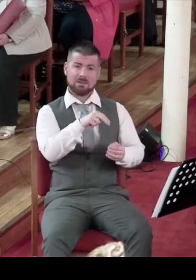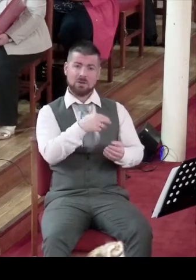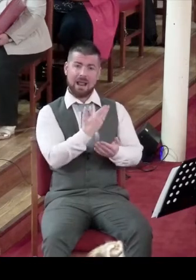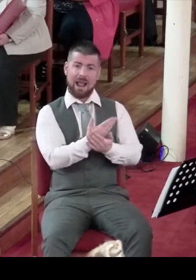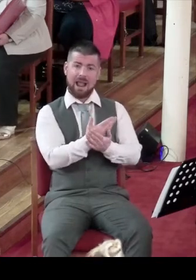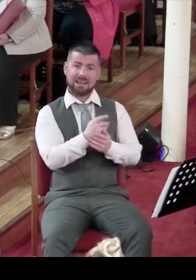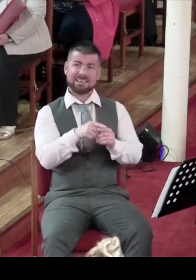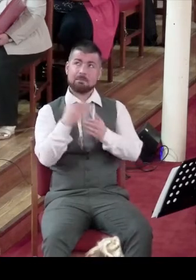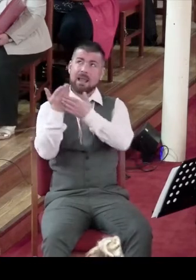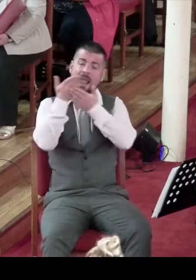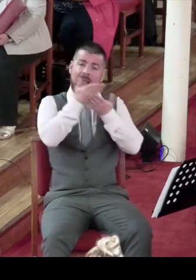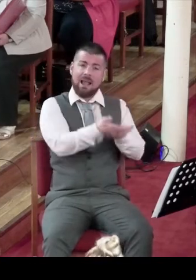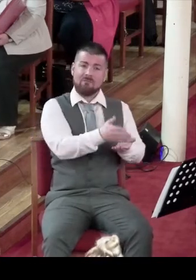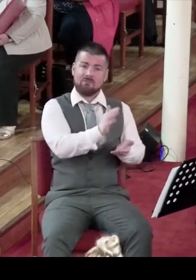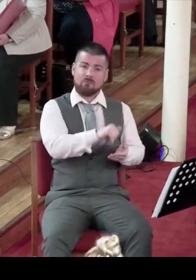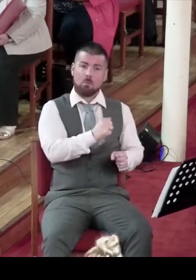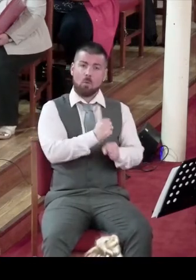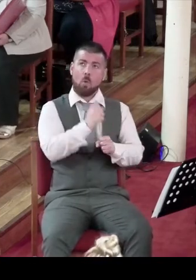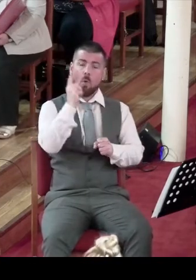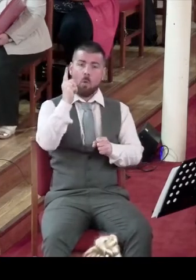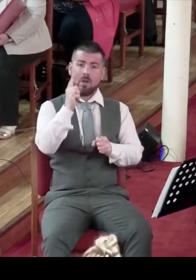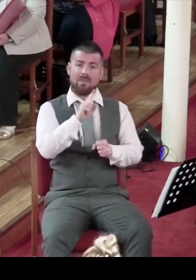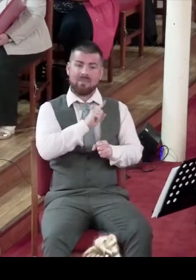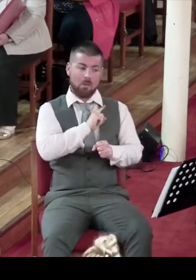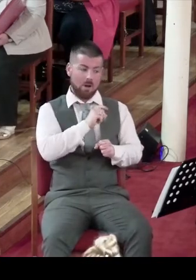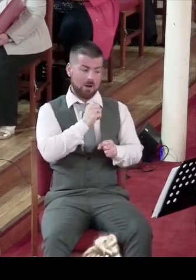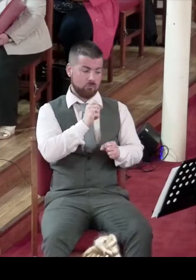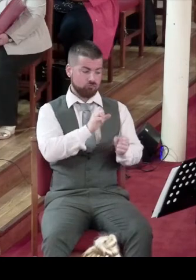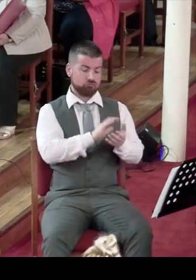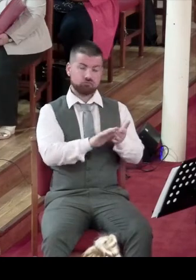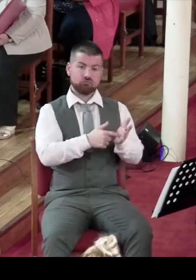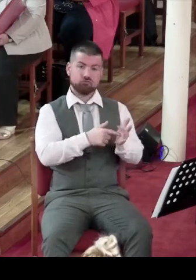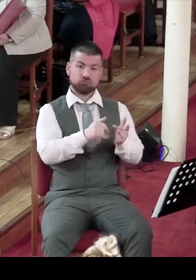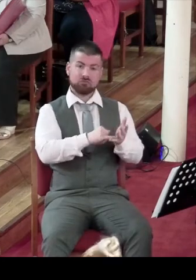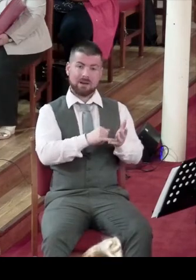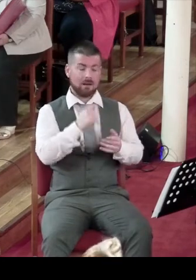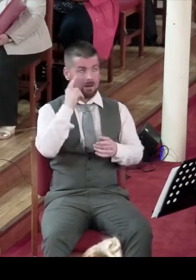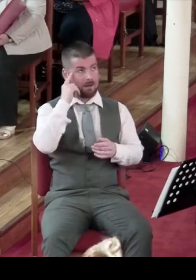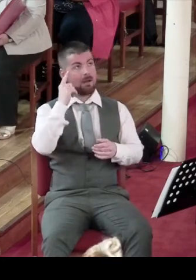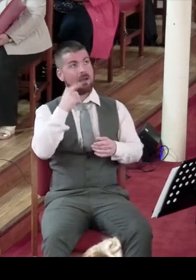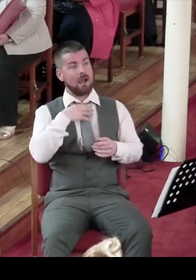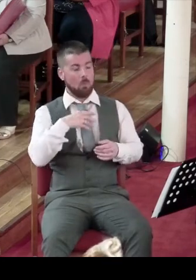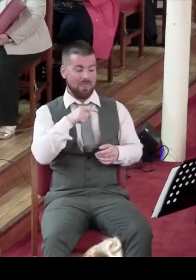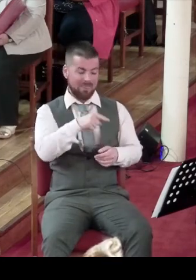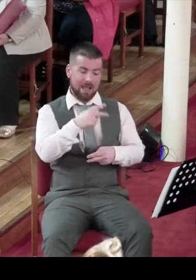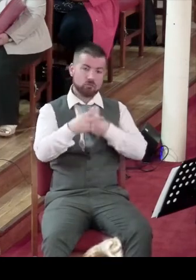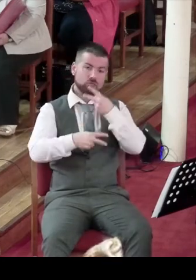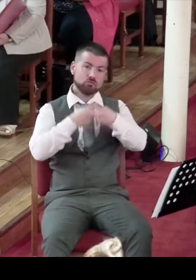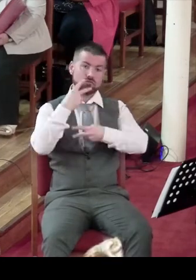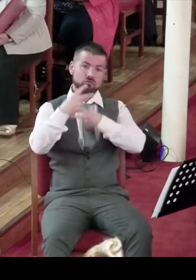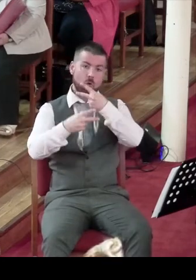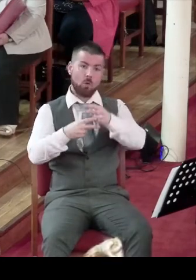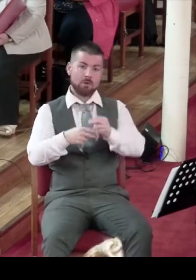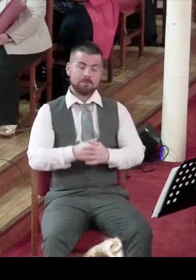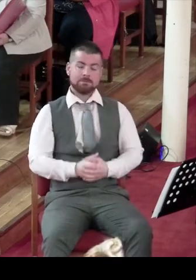God, was what inspired Chris to choose this lovely hymn to kick off our worship this morning.